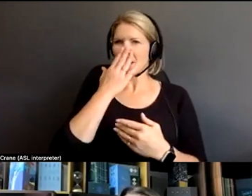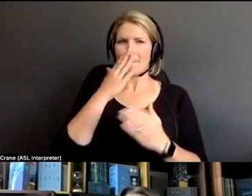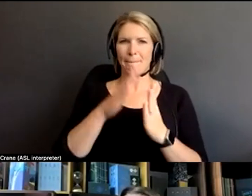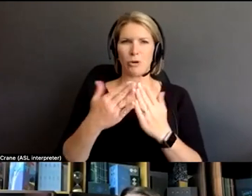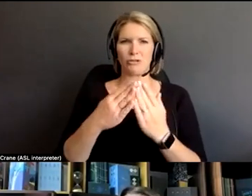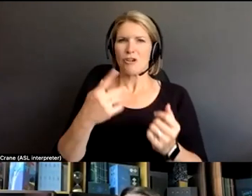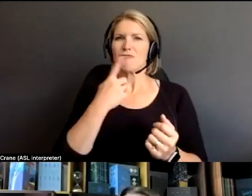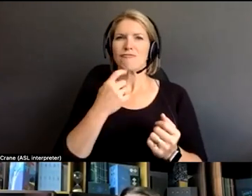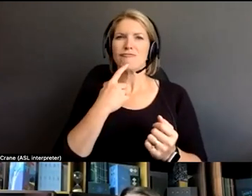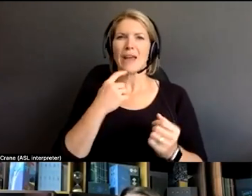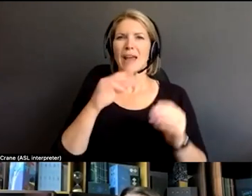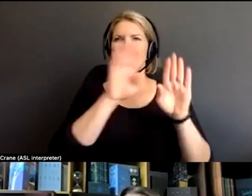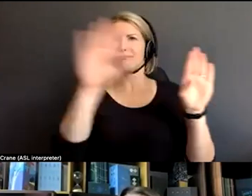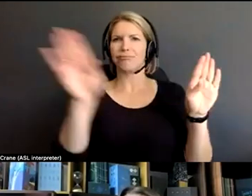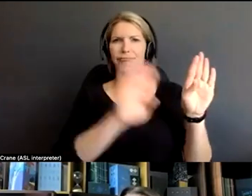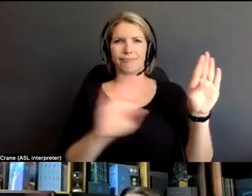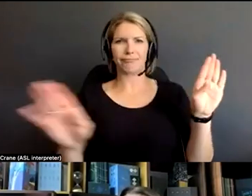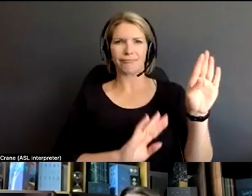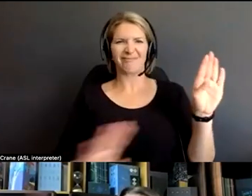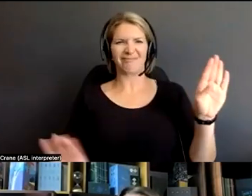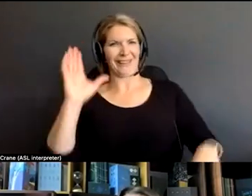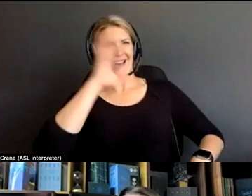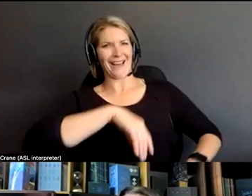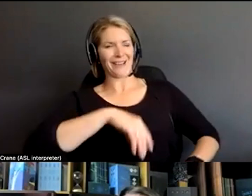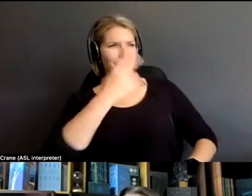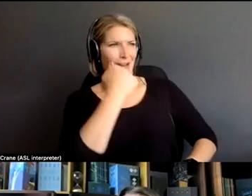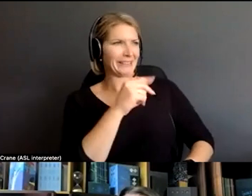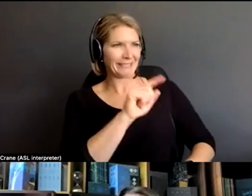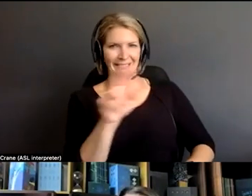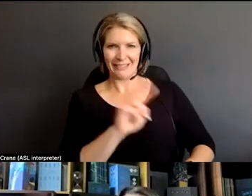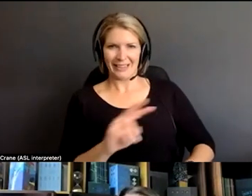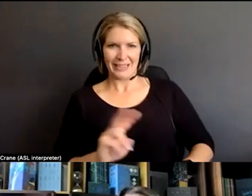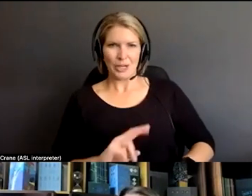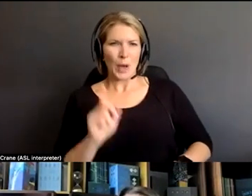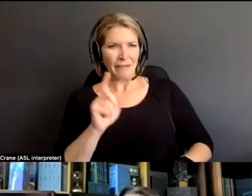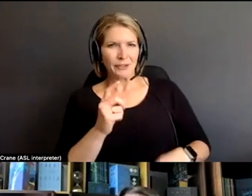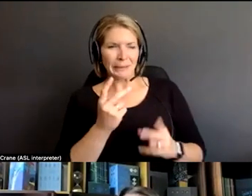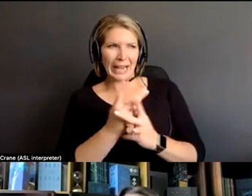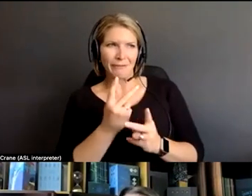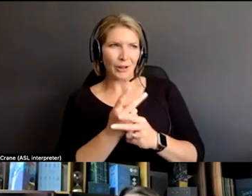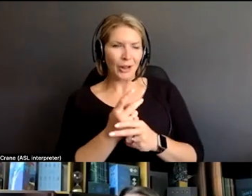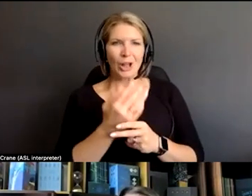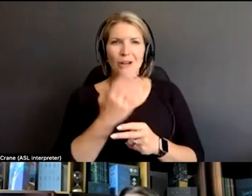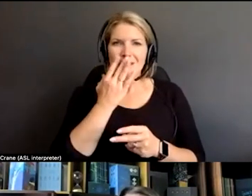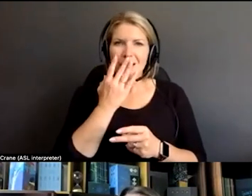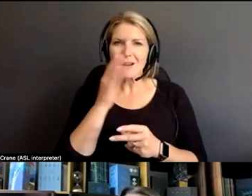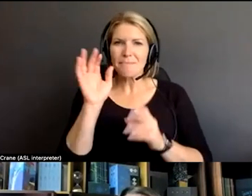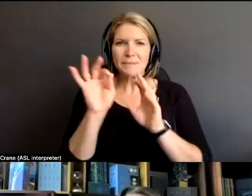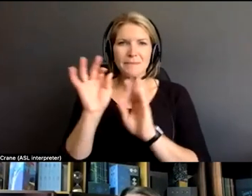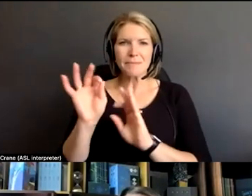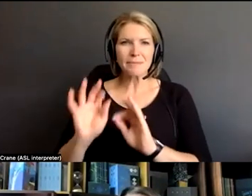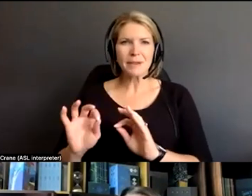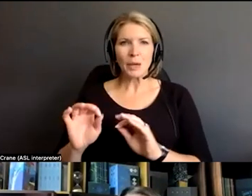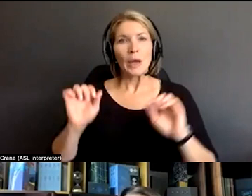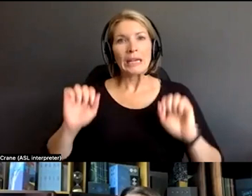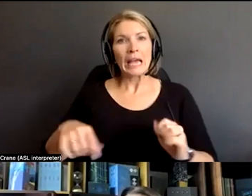shelves full of red. And it was very difficult to differentiate one book from the other. So I take what you're saying. And we can talk a little bit more about trends and so on a little bit